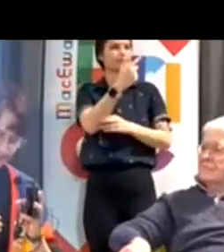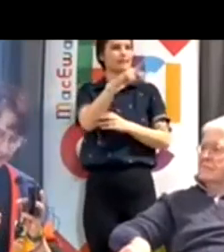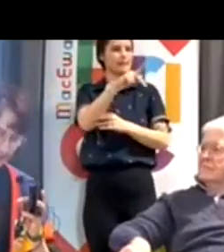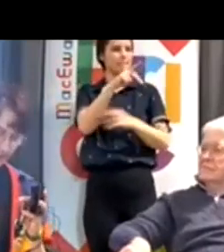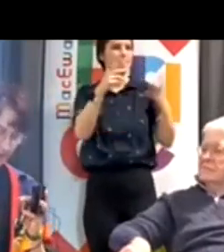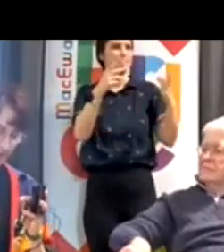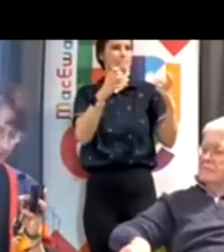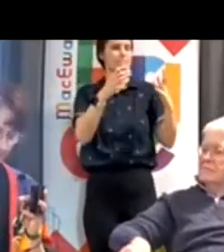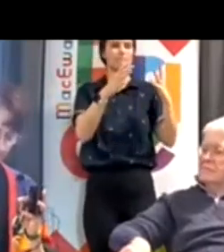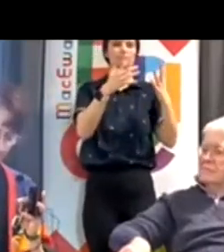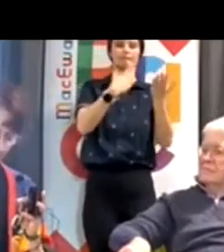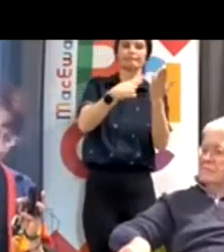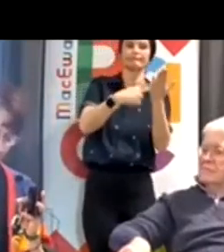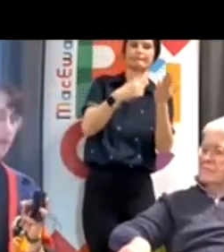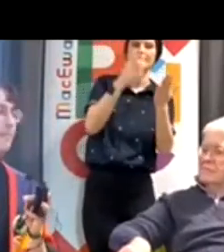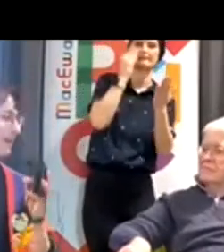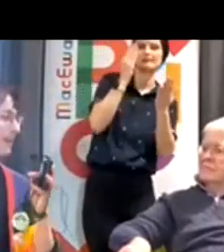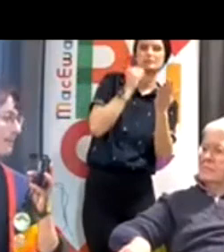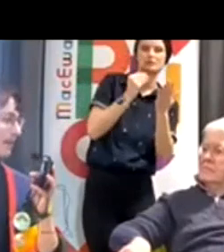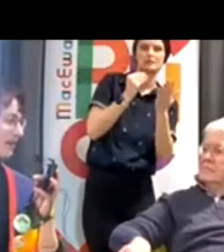experiences. And I just want to know a little bit of